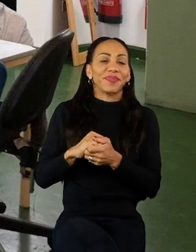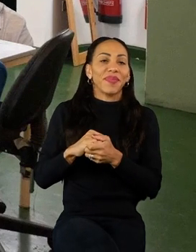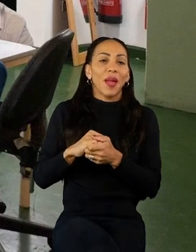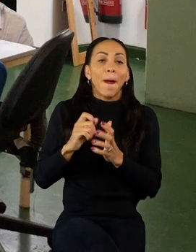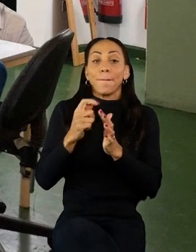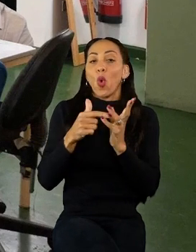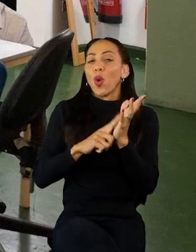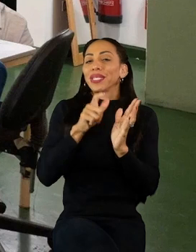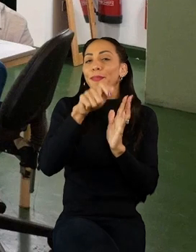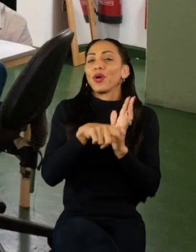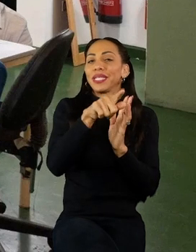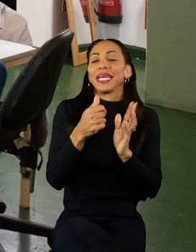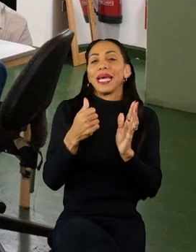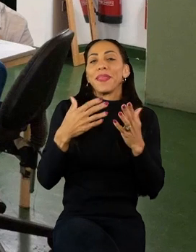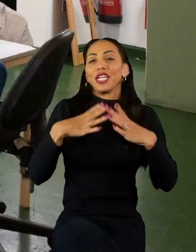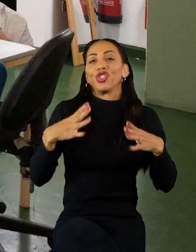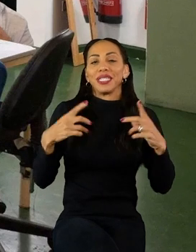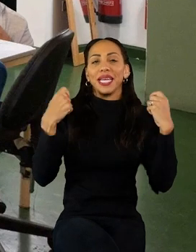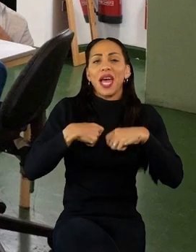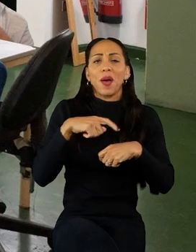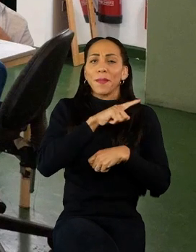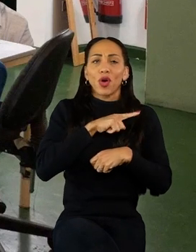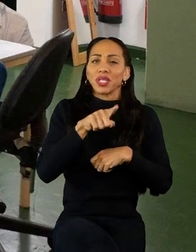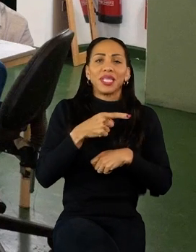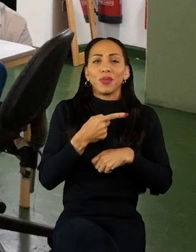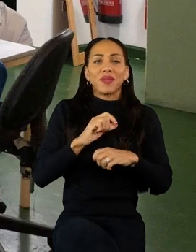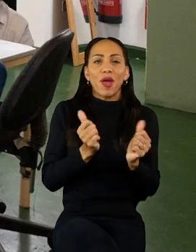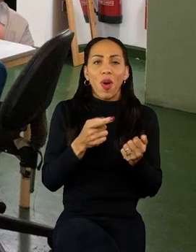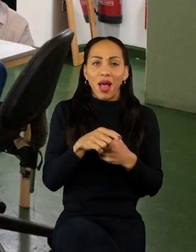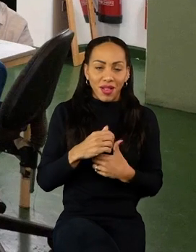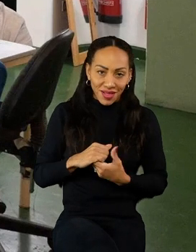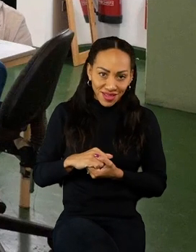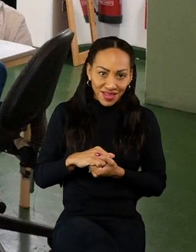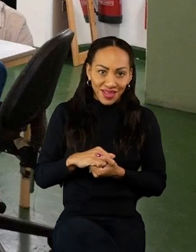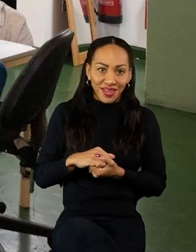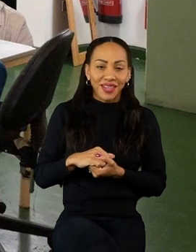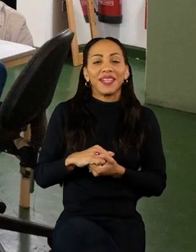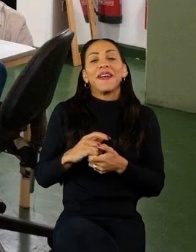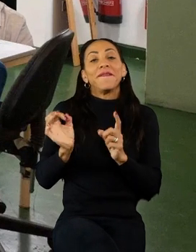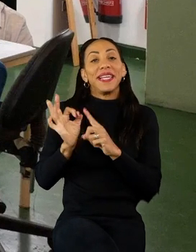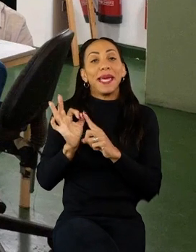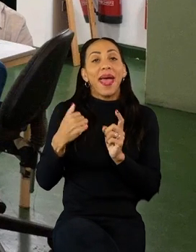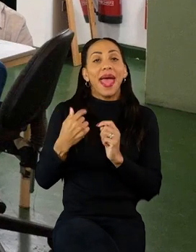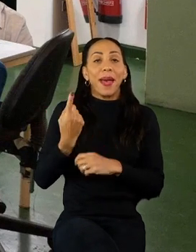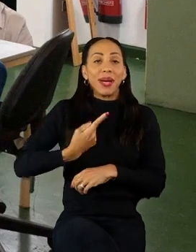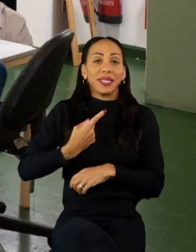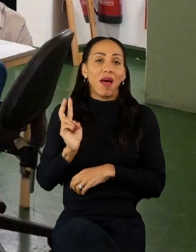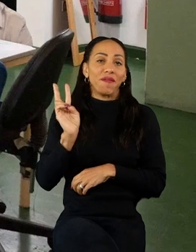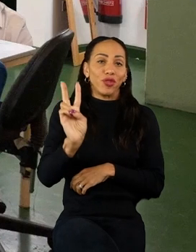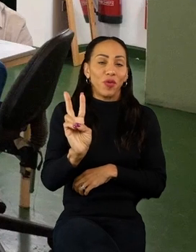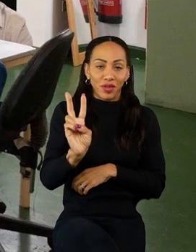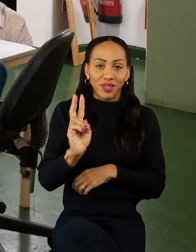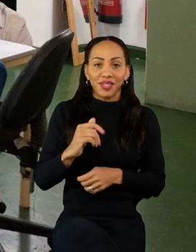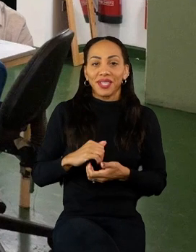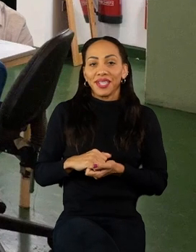kind of a bit poorly and depressed, and so Felipe and I turned up, and we sort of